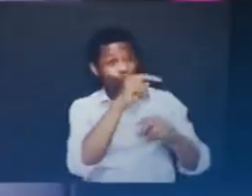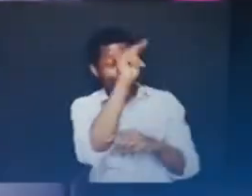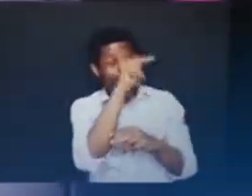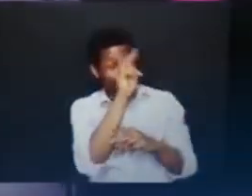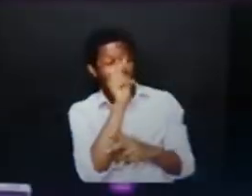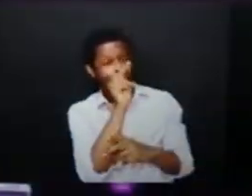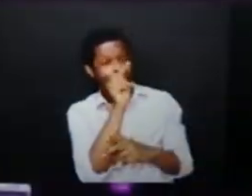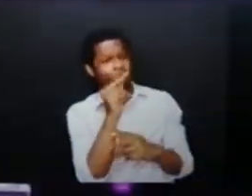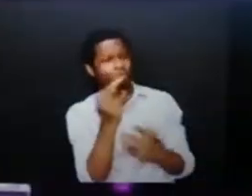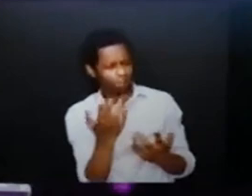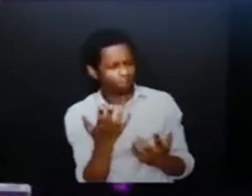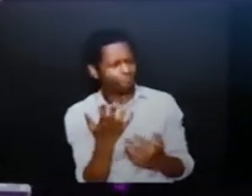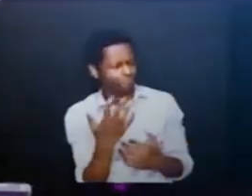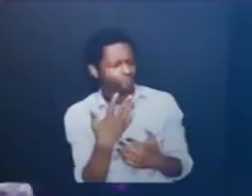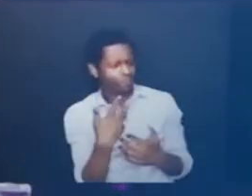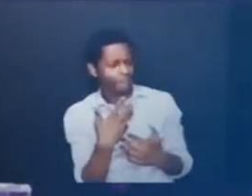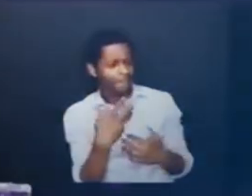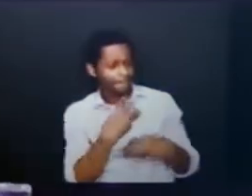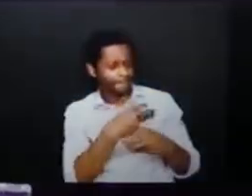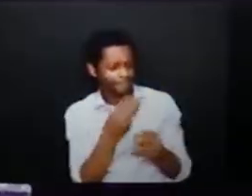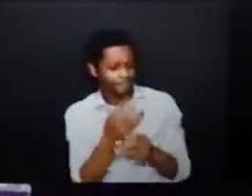to talk to you.